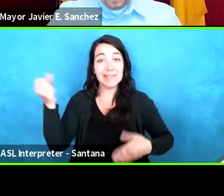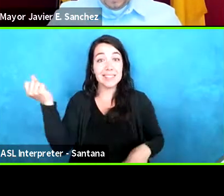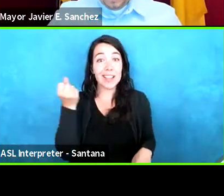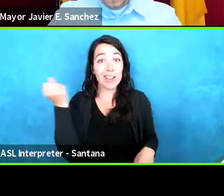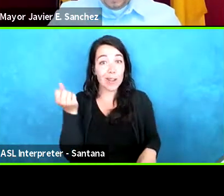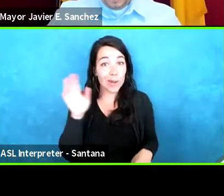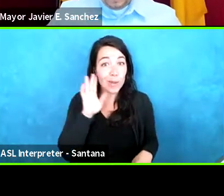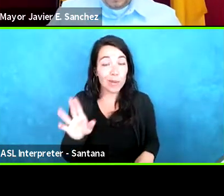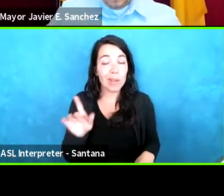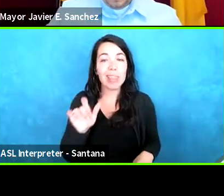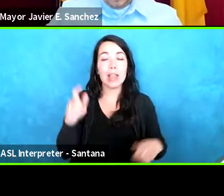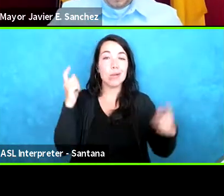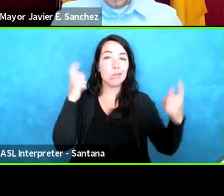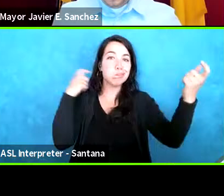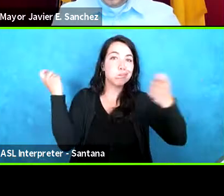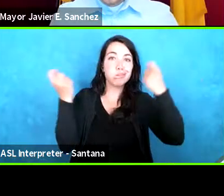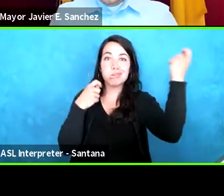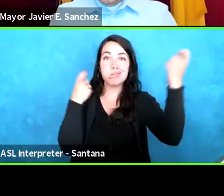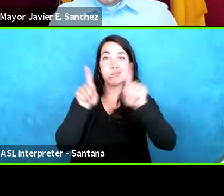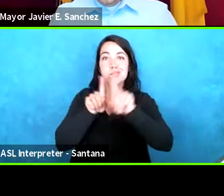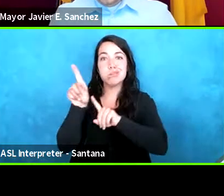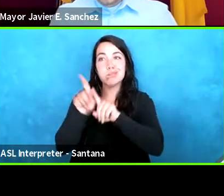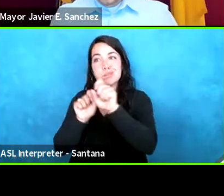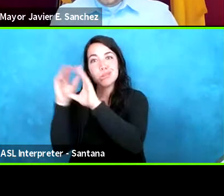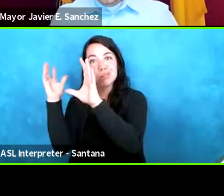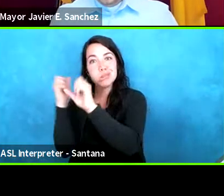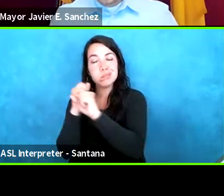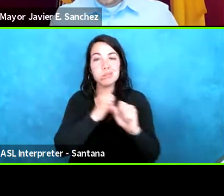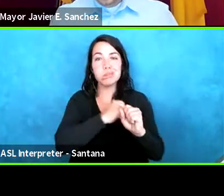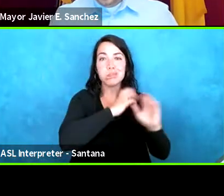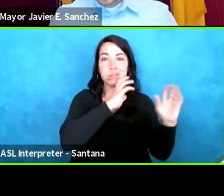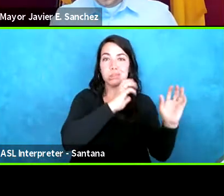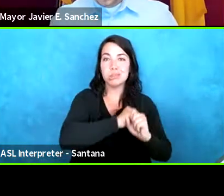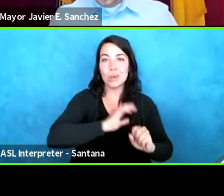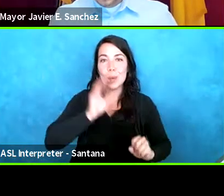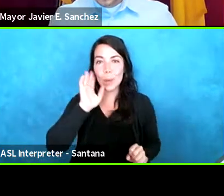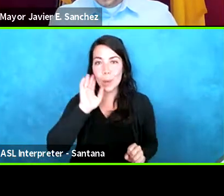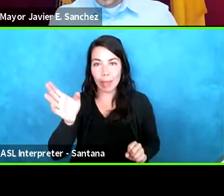an extravaganza, fireworks extravaganza that's going to be taking place